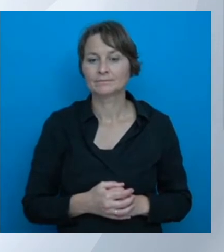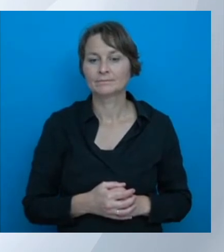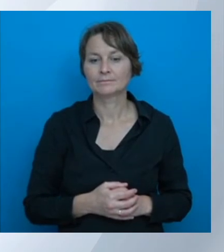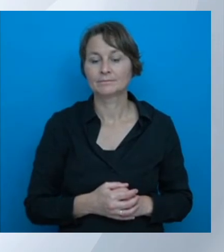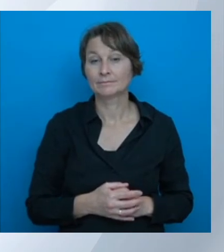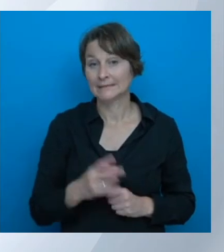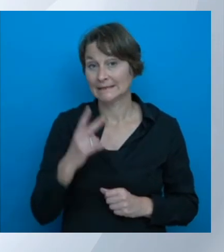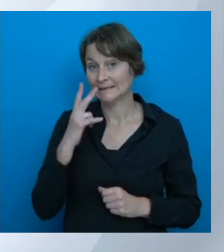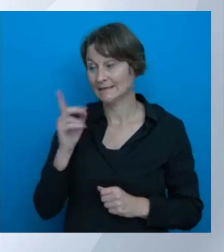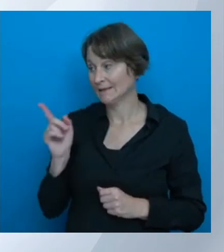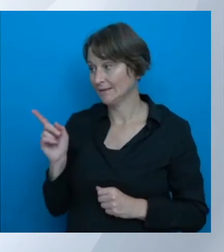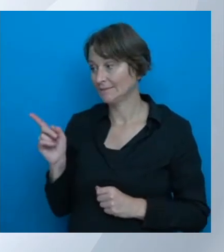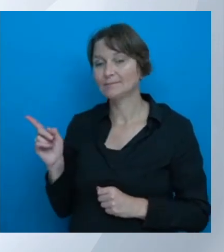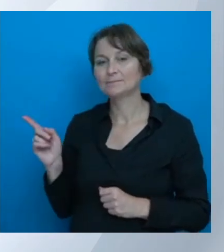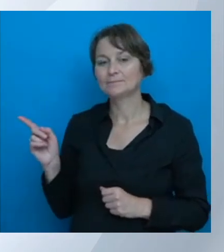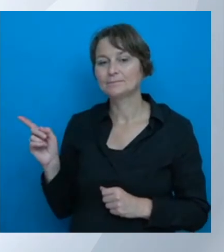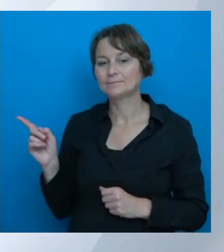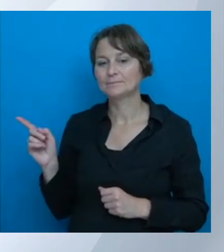startup.cs, I'm